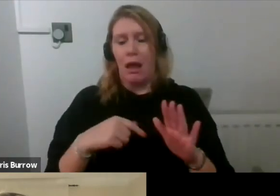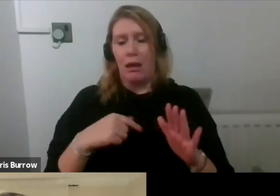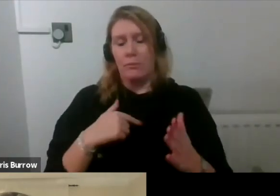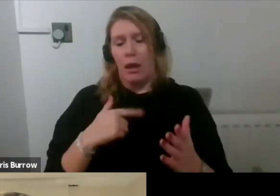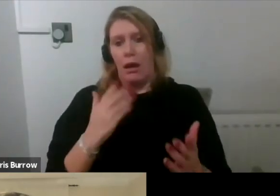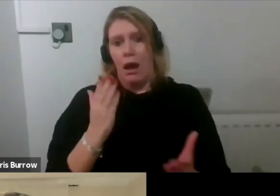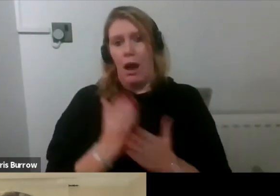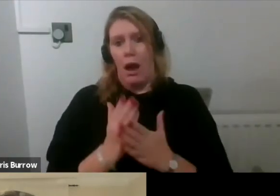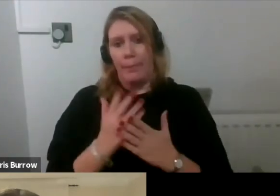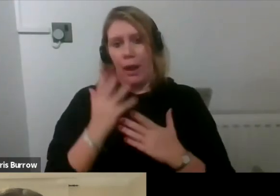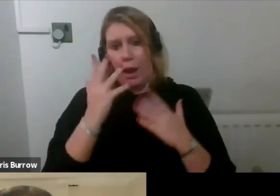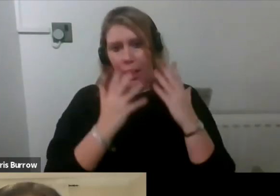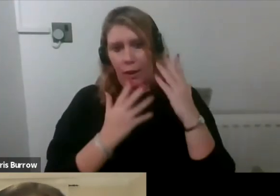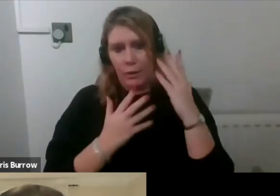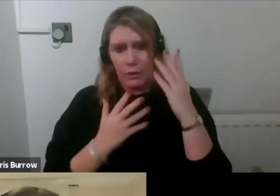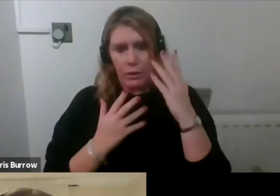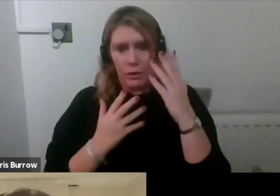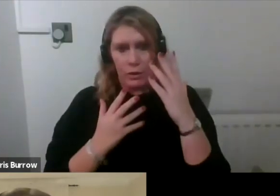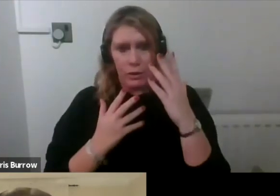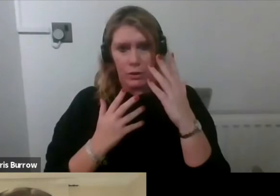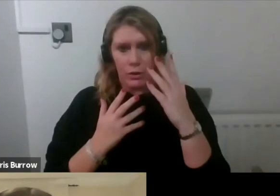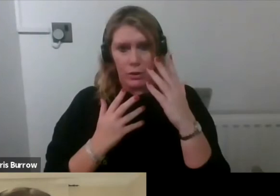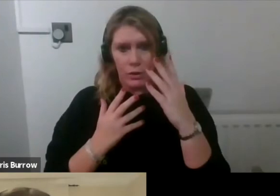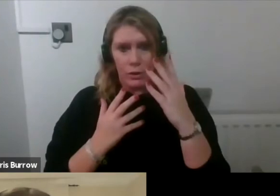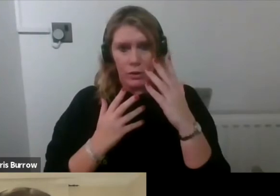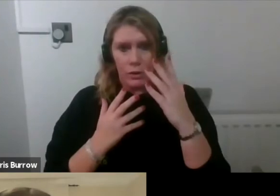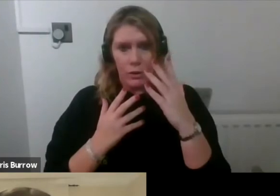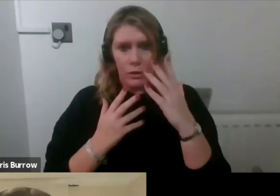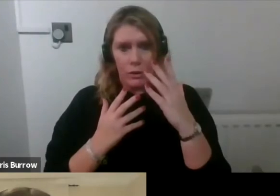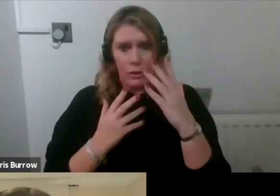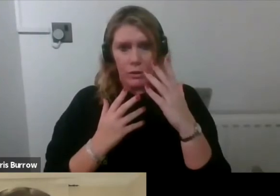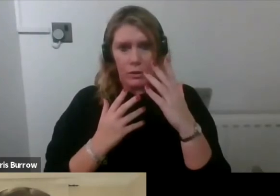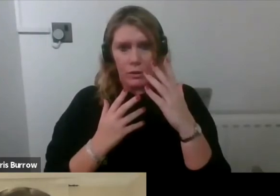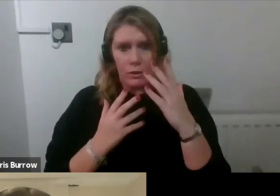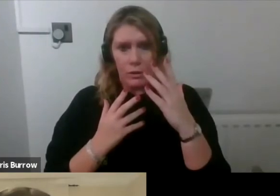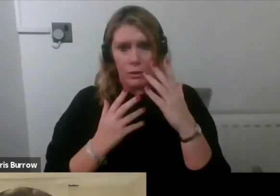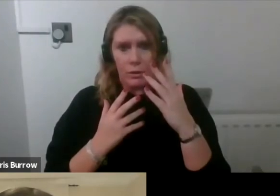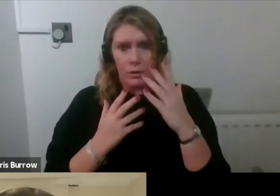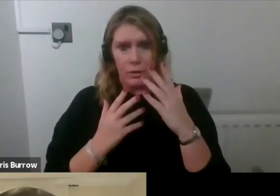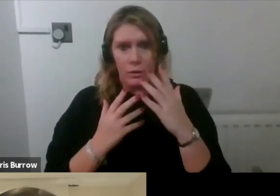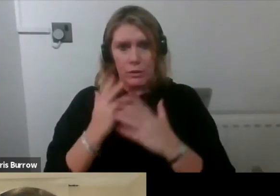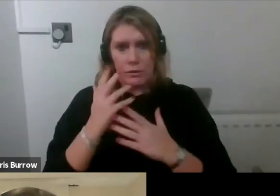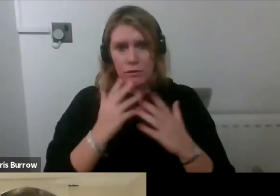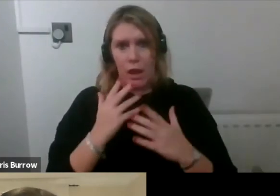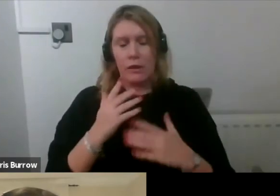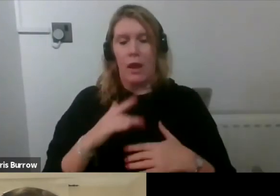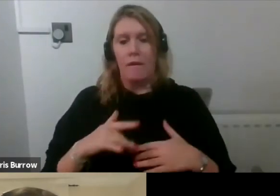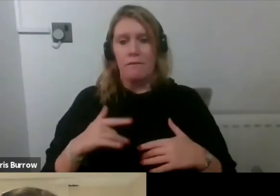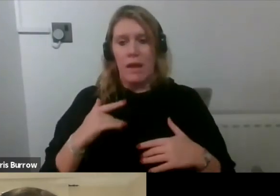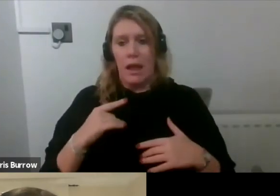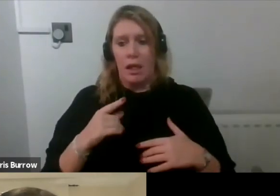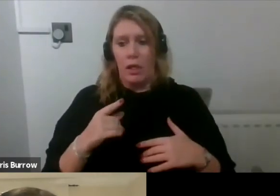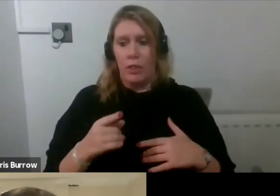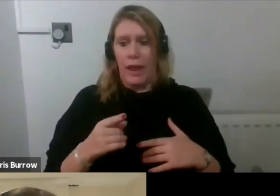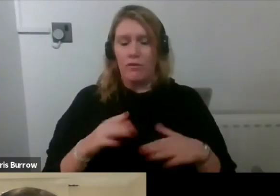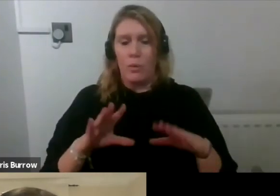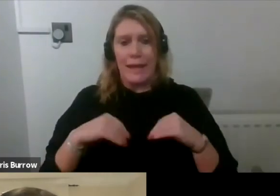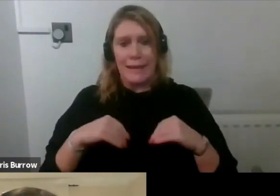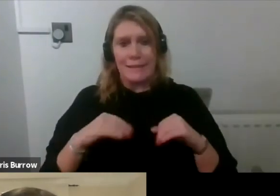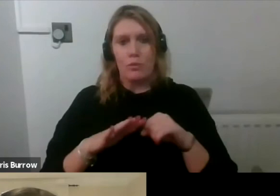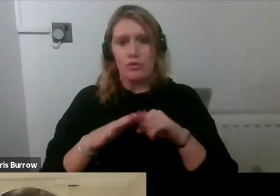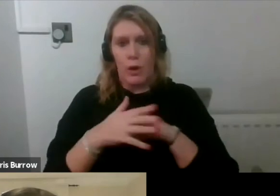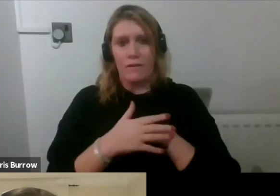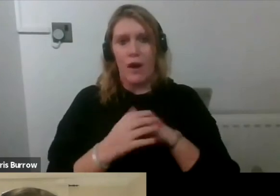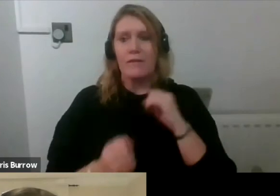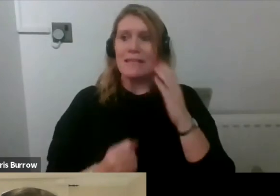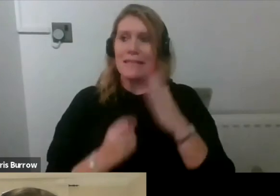concerned that my life could be, well, if we live in a country that accepts COVID is circulating in the